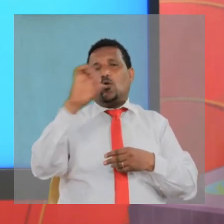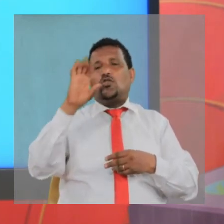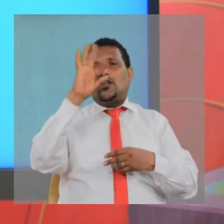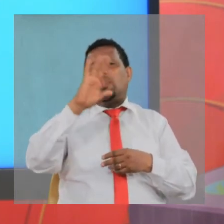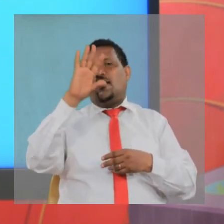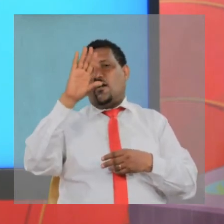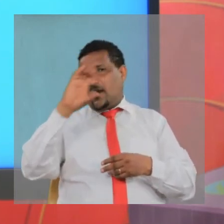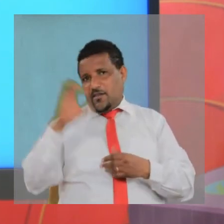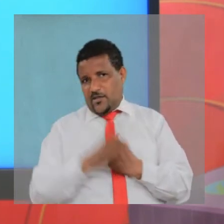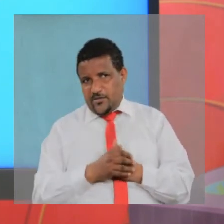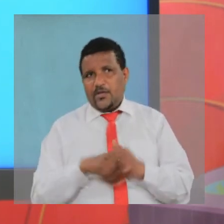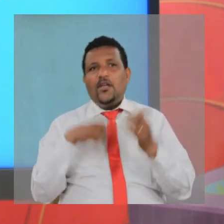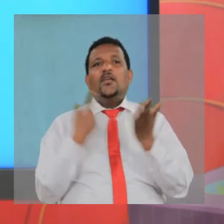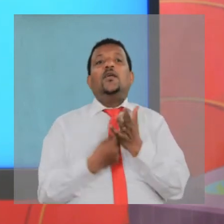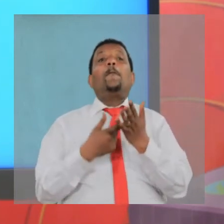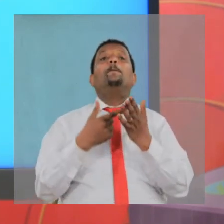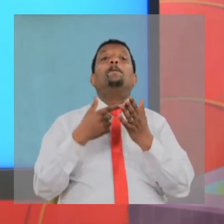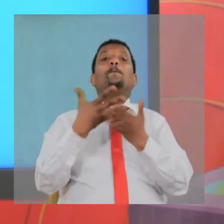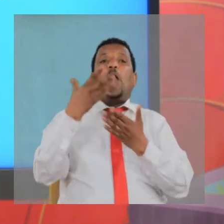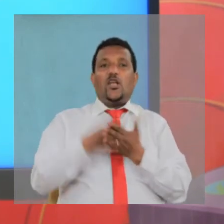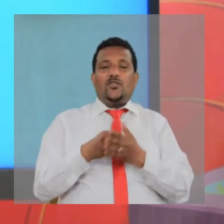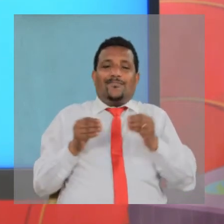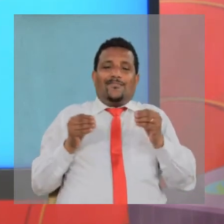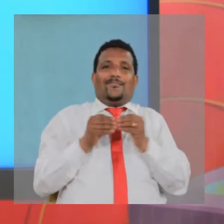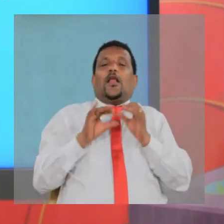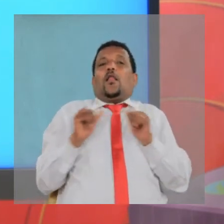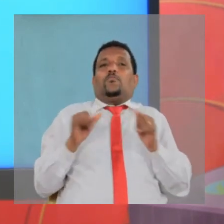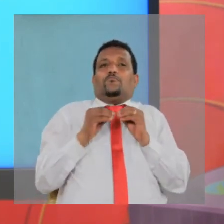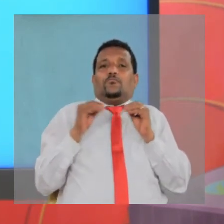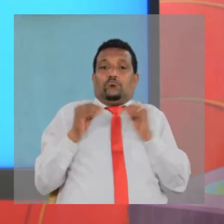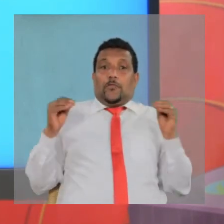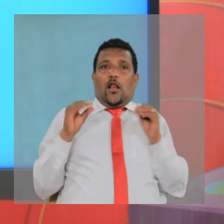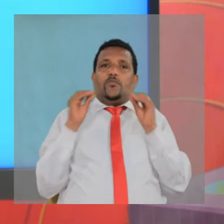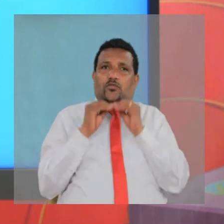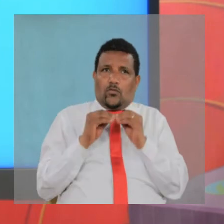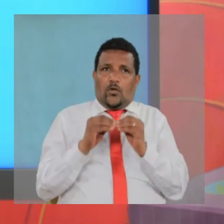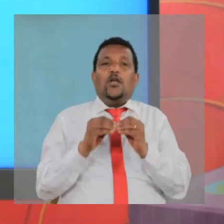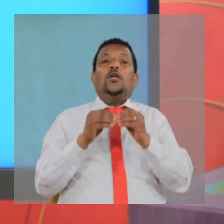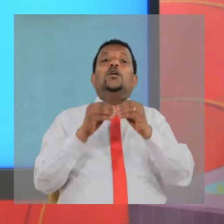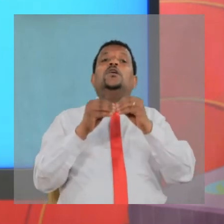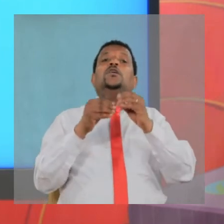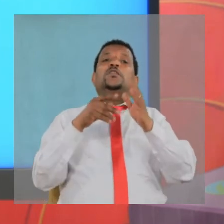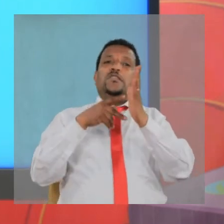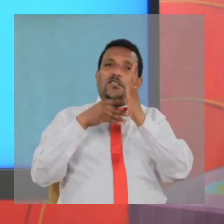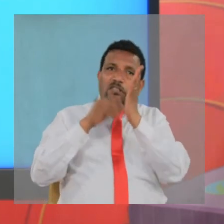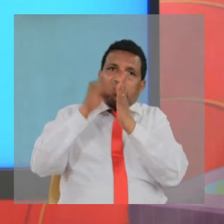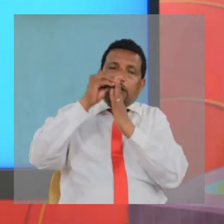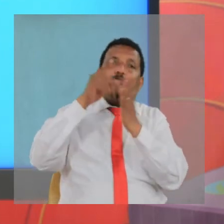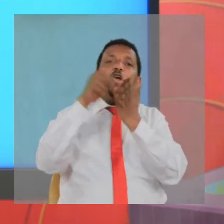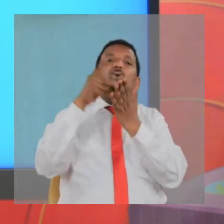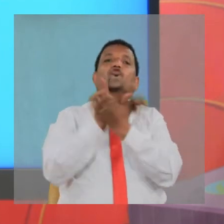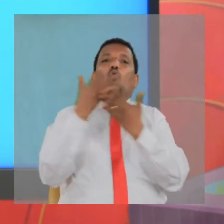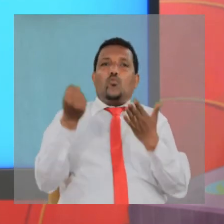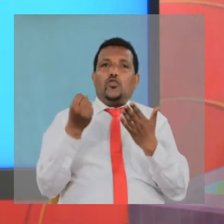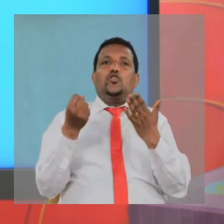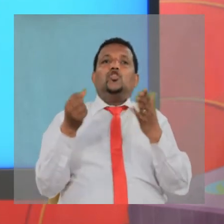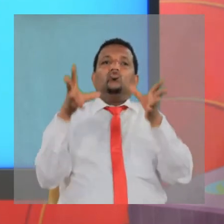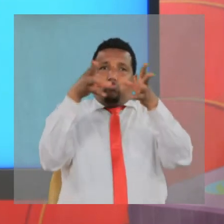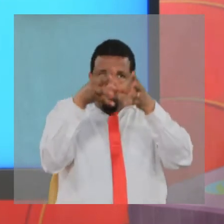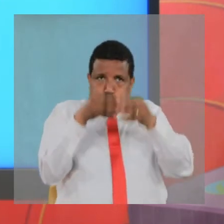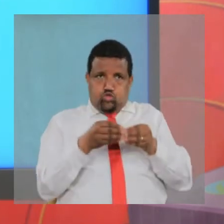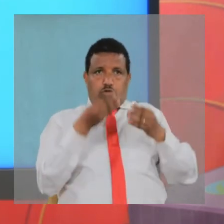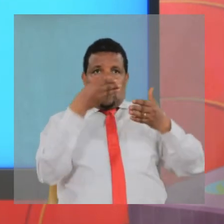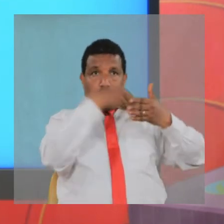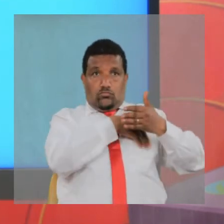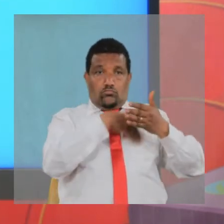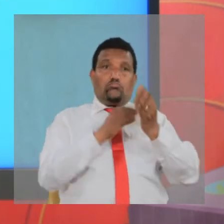9900. So if the buyer is inelastic with increase in price of a commodity, then total revenue of the firm will also increase.